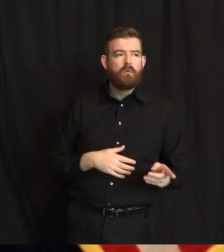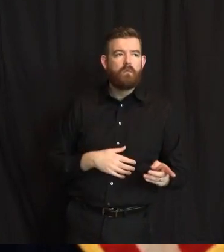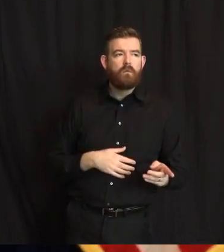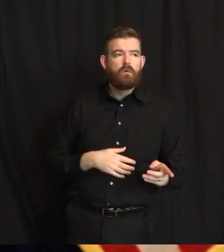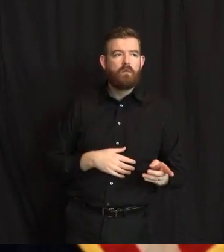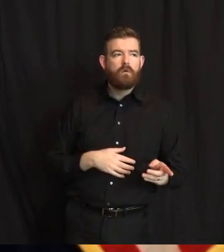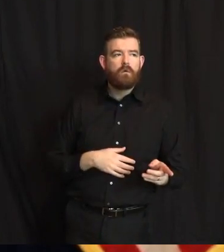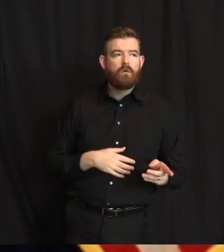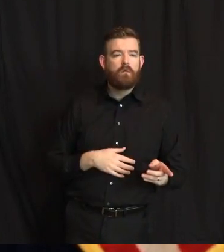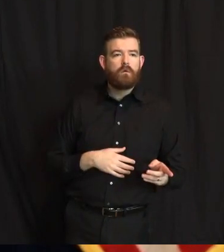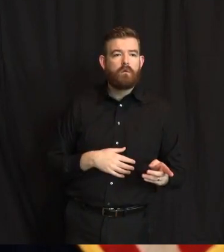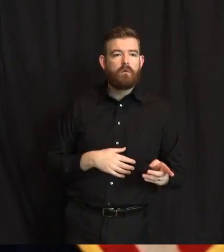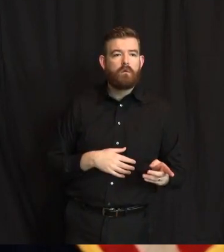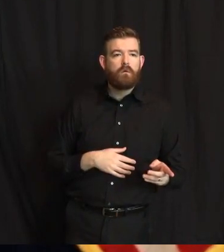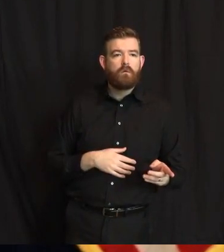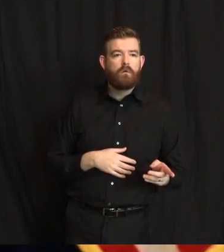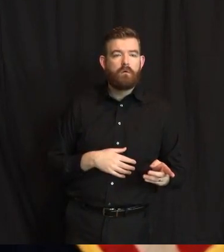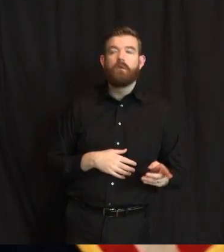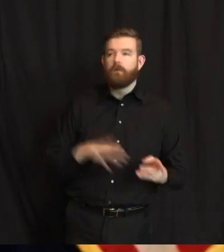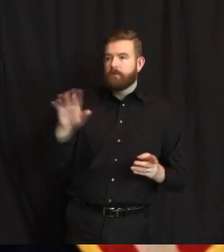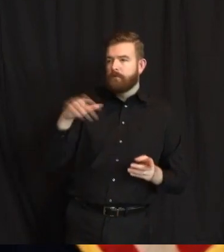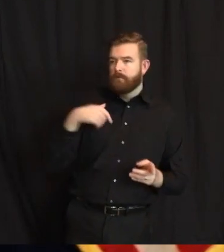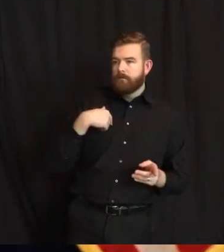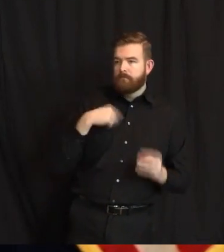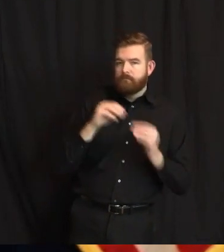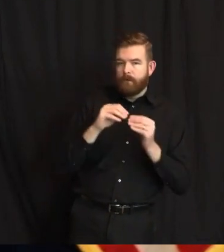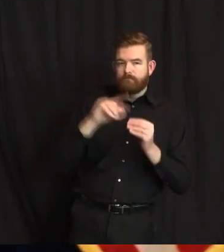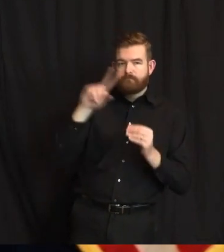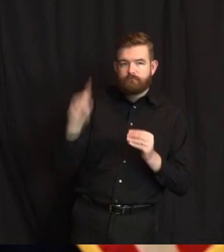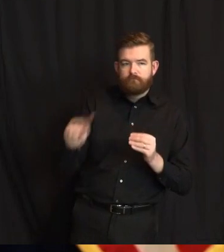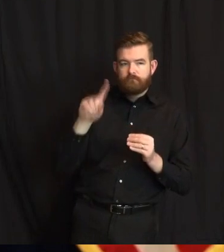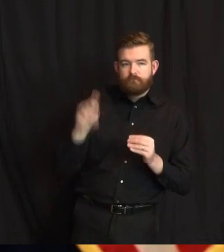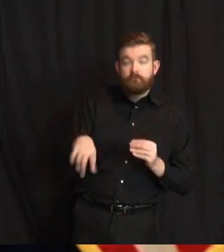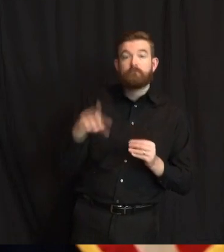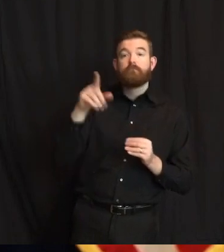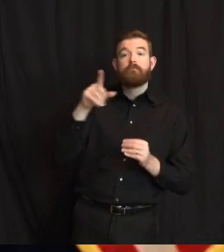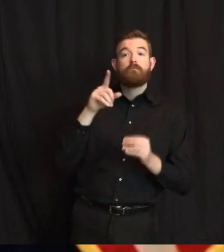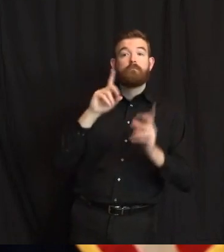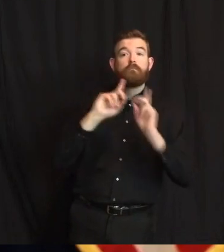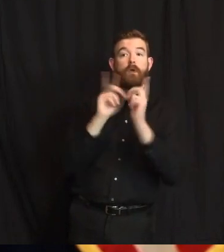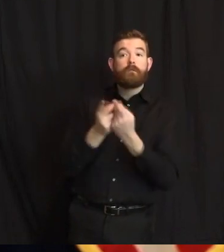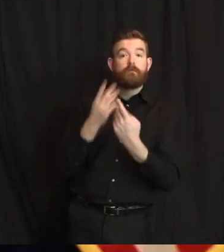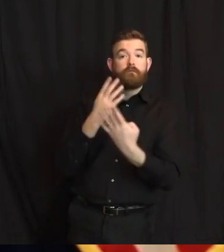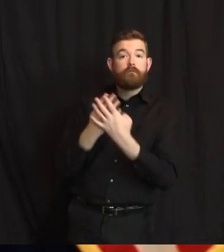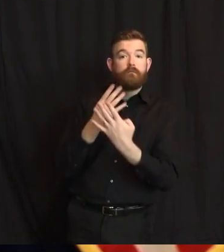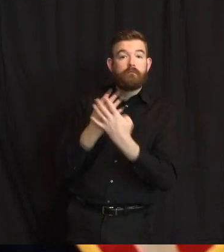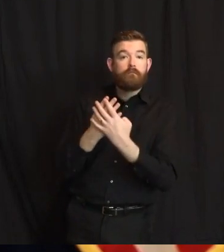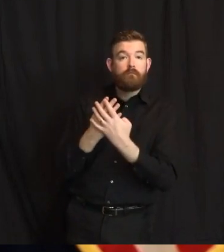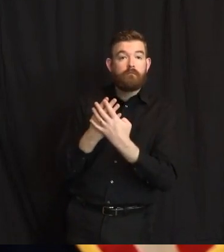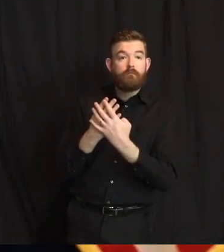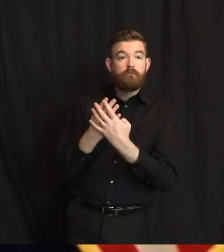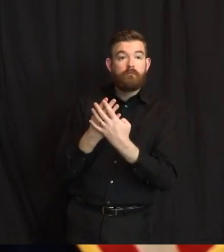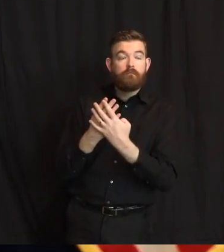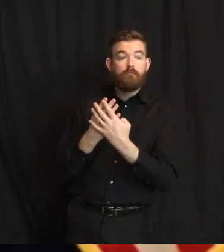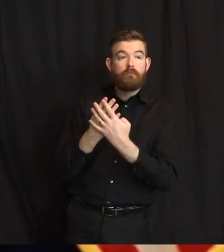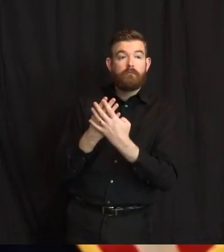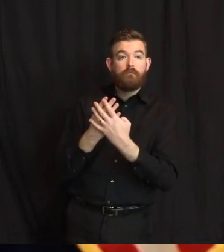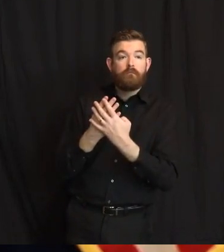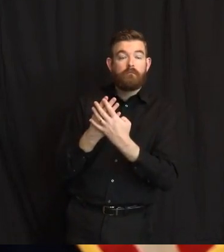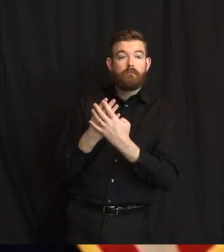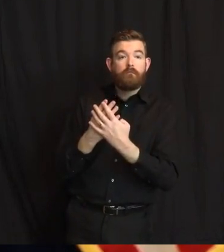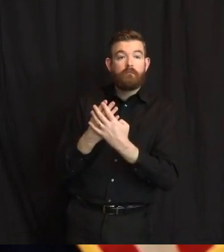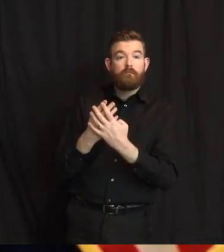corrections, we've been hearing for weeks from folks that are both inside staff as well as folks in the halfway